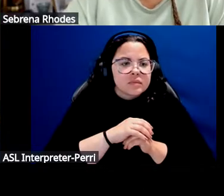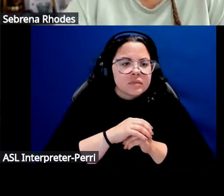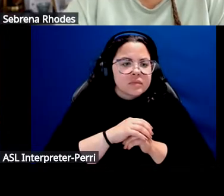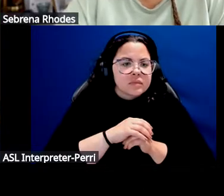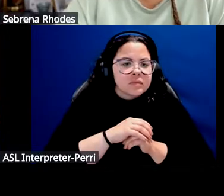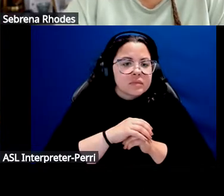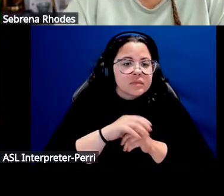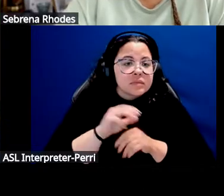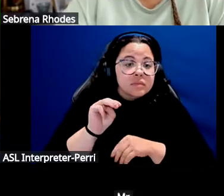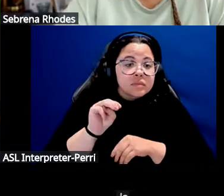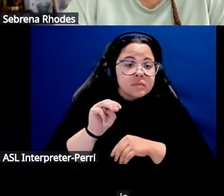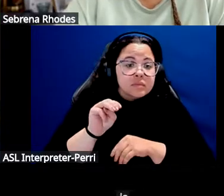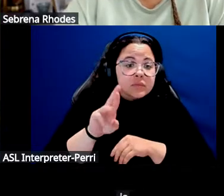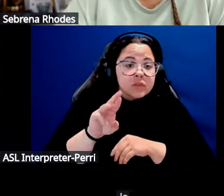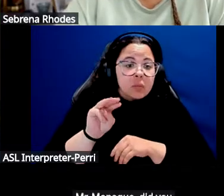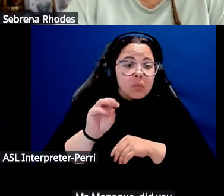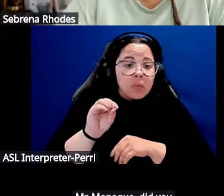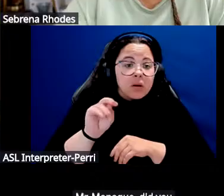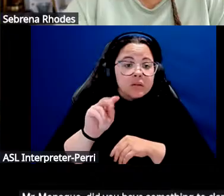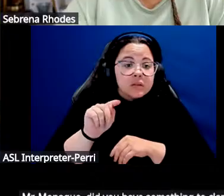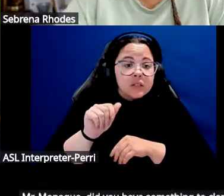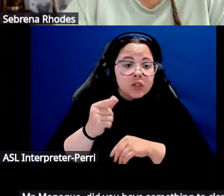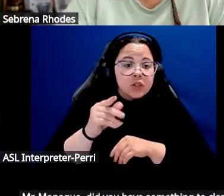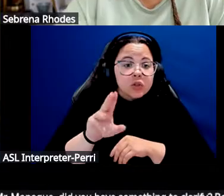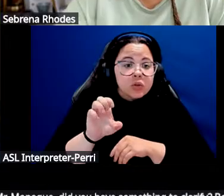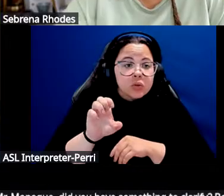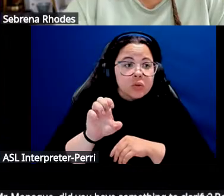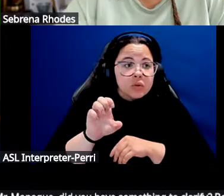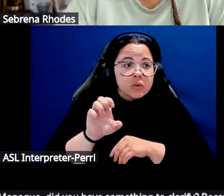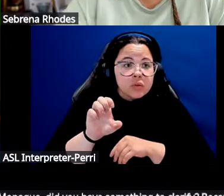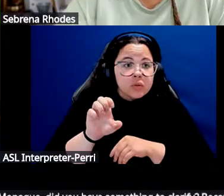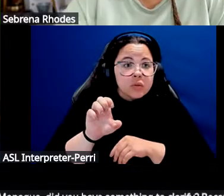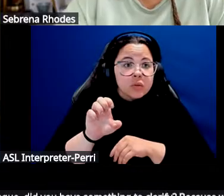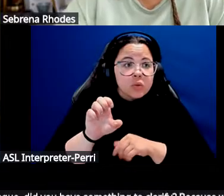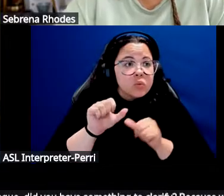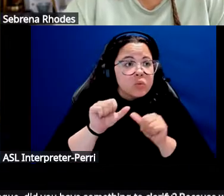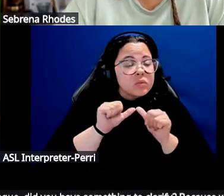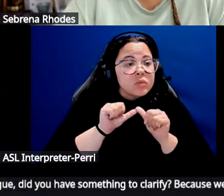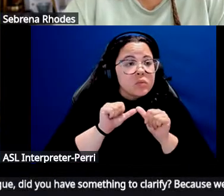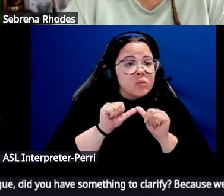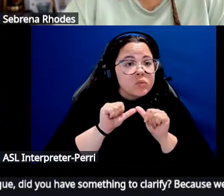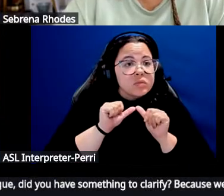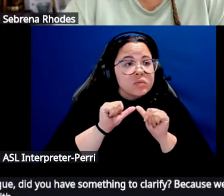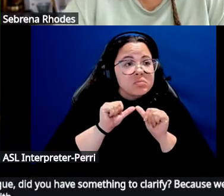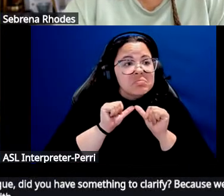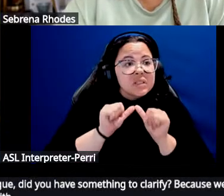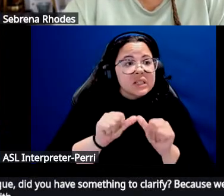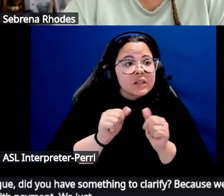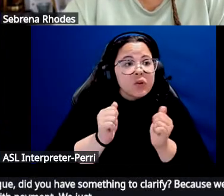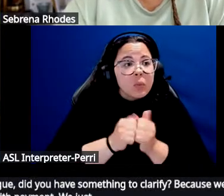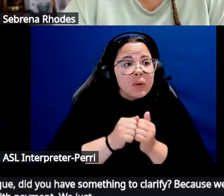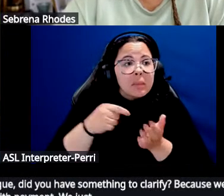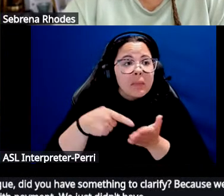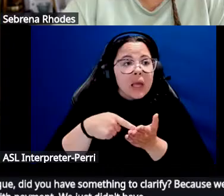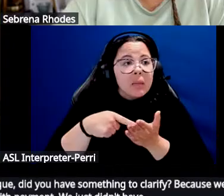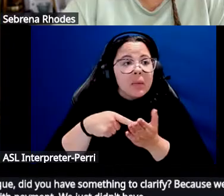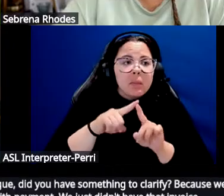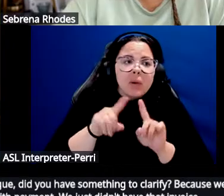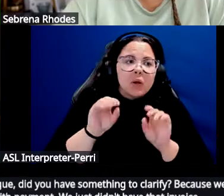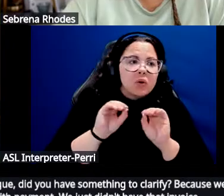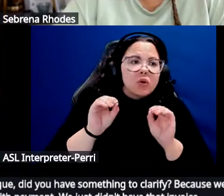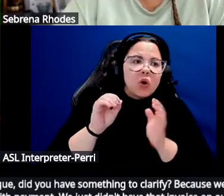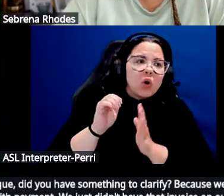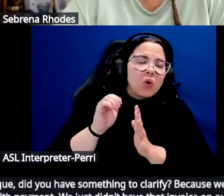Mr. Montague, did you have something to clarify? Because we're still moving forward with payment. We just didn't get have that invoice on our